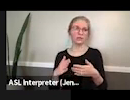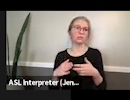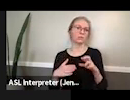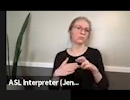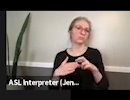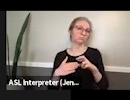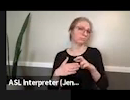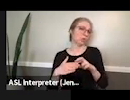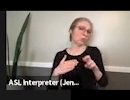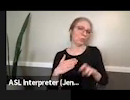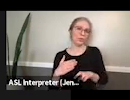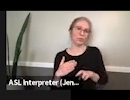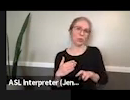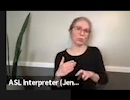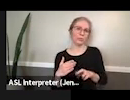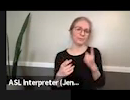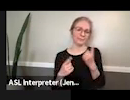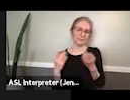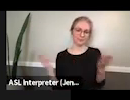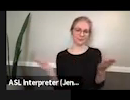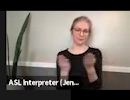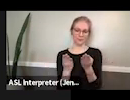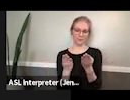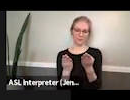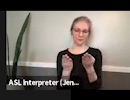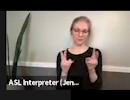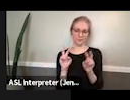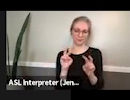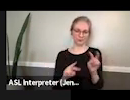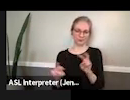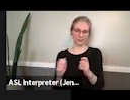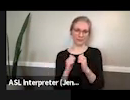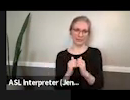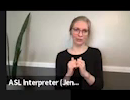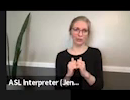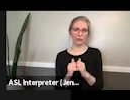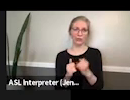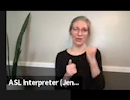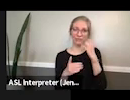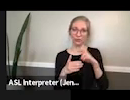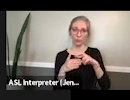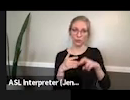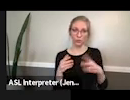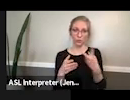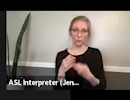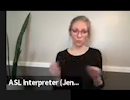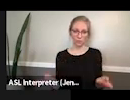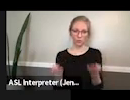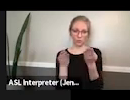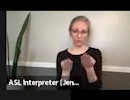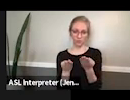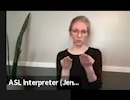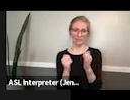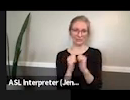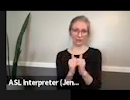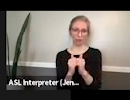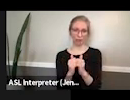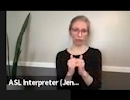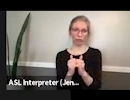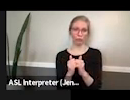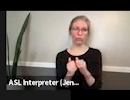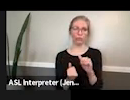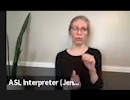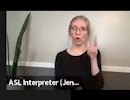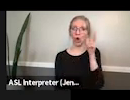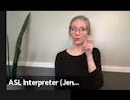considered together. With those results together, auditory neuropathy can